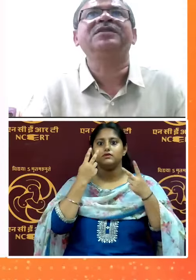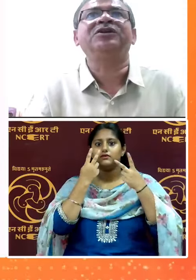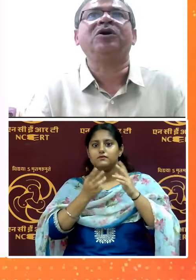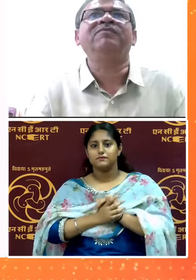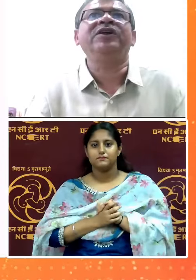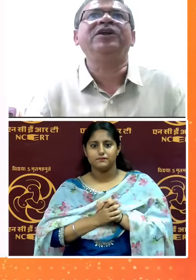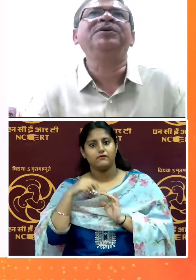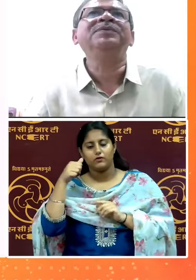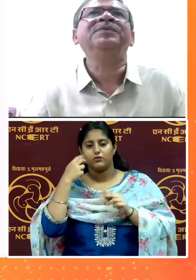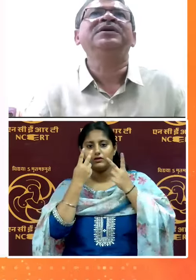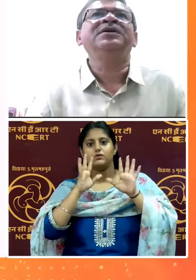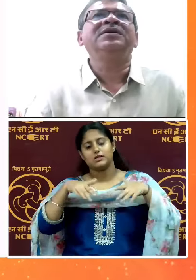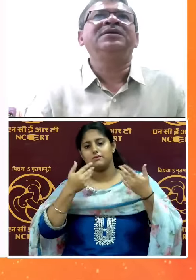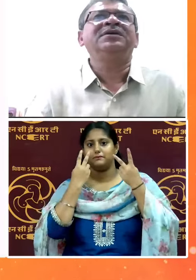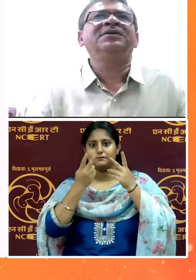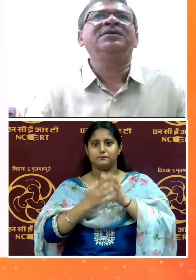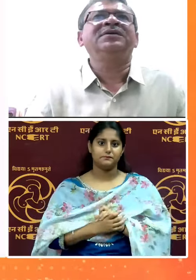Sure. That video.